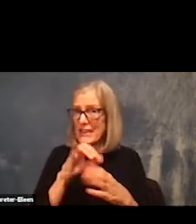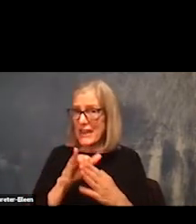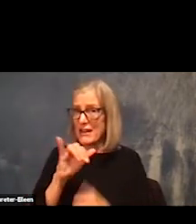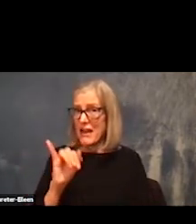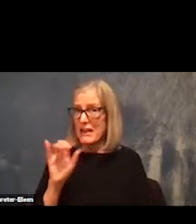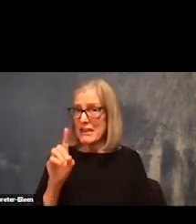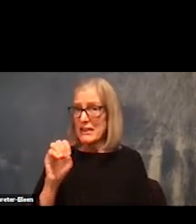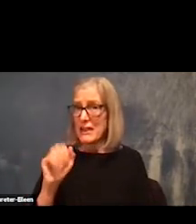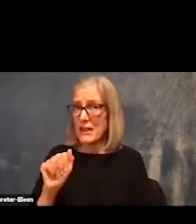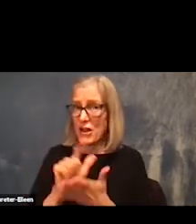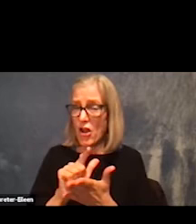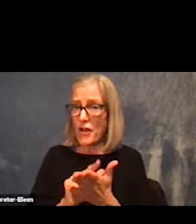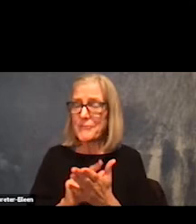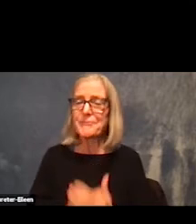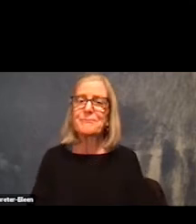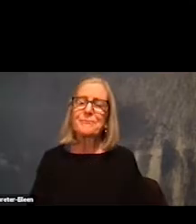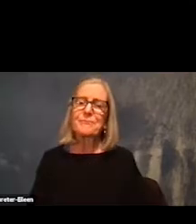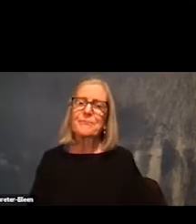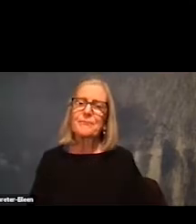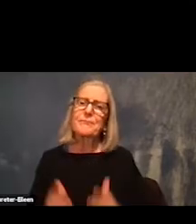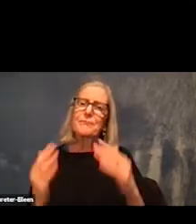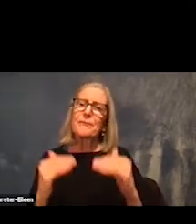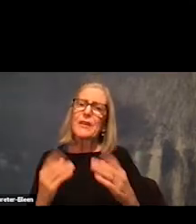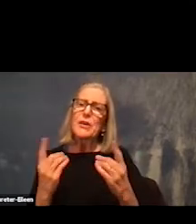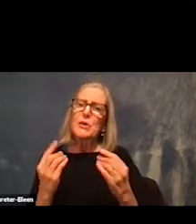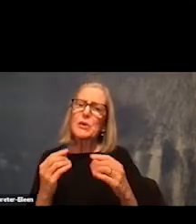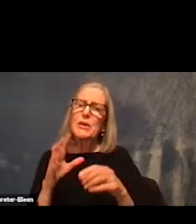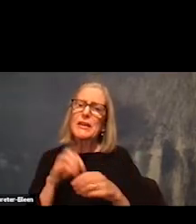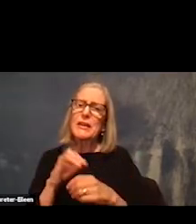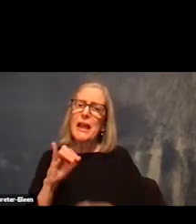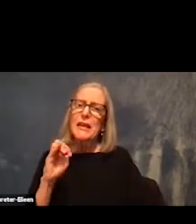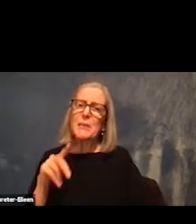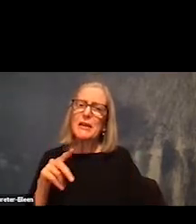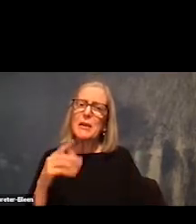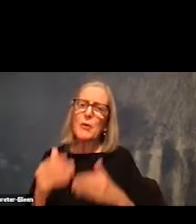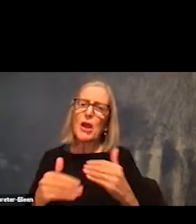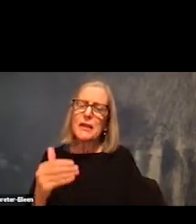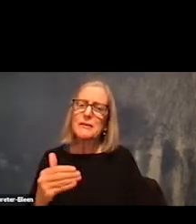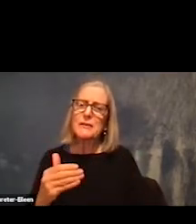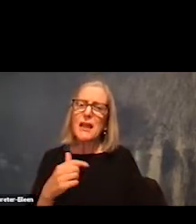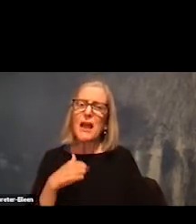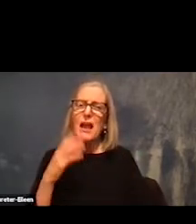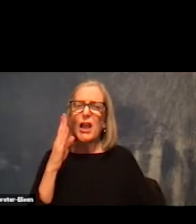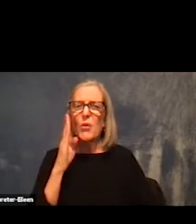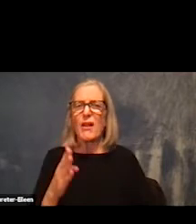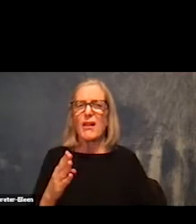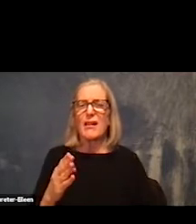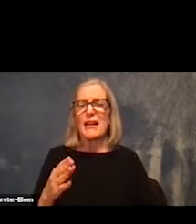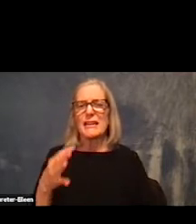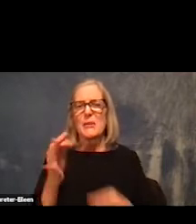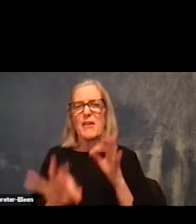What do we do within the IEP process? Let me oversimplify it here, viewed through a parent's eyes. We